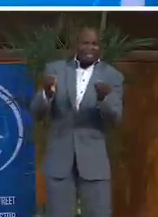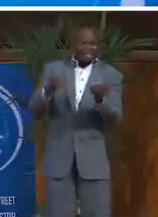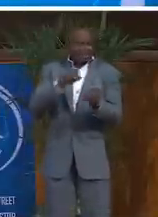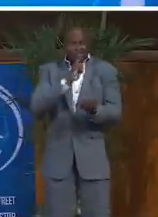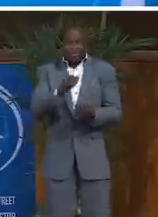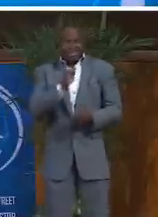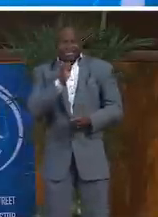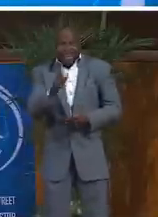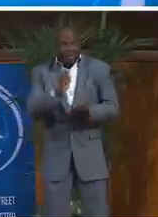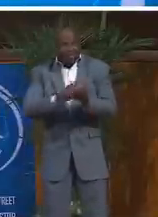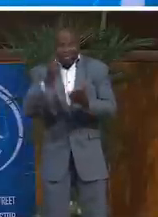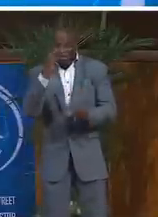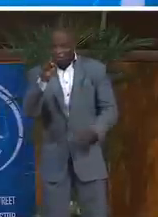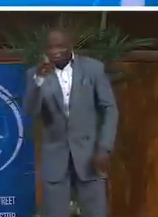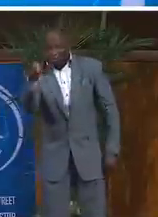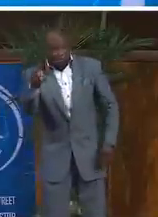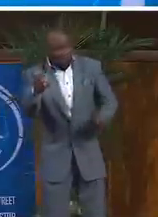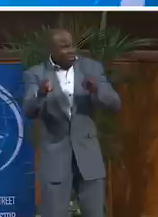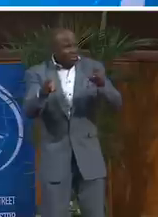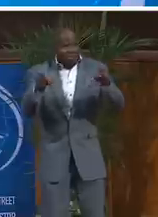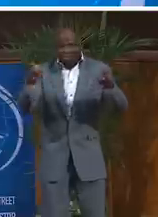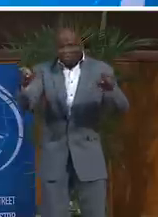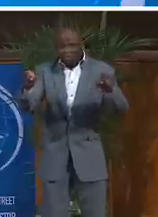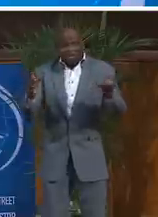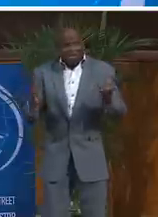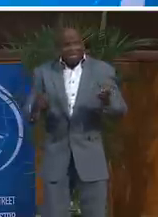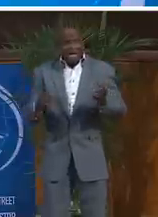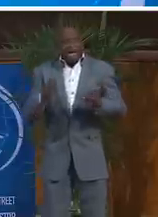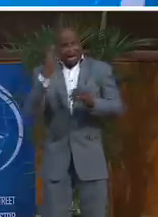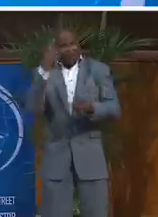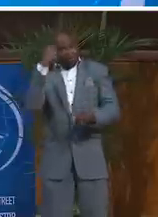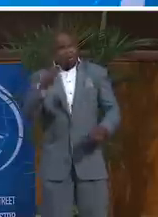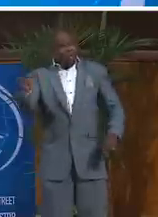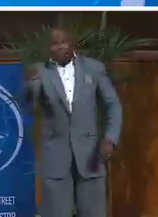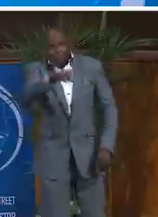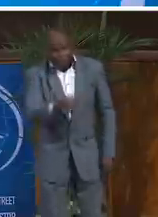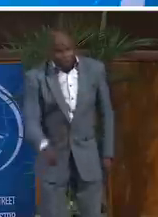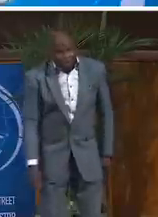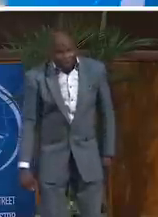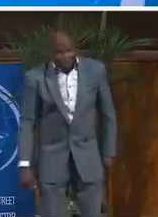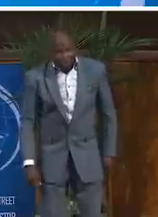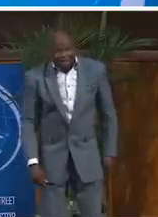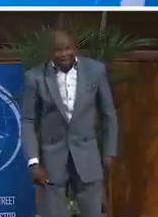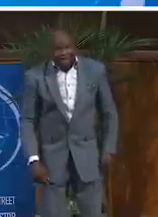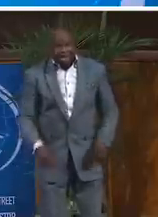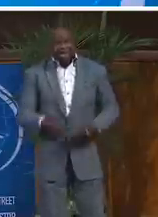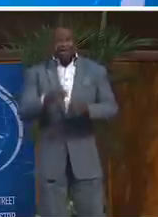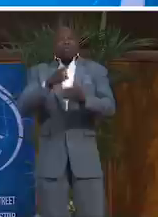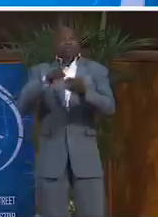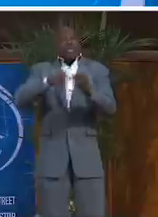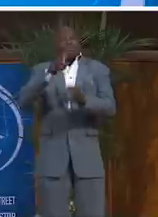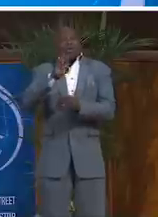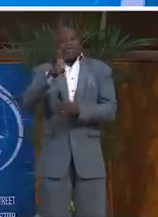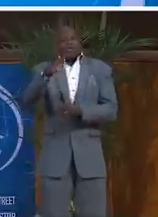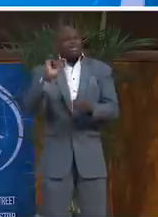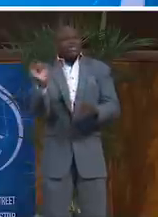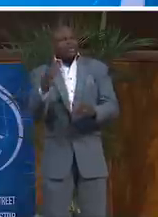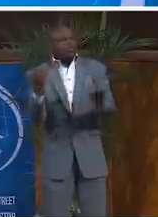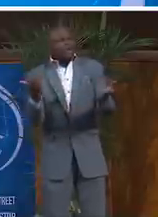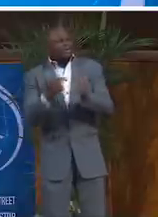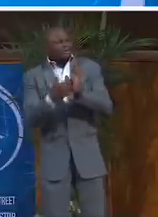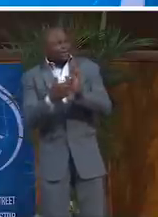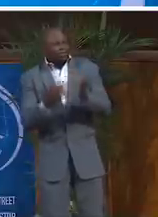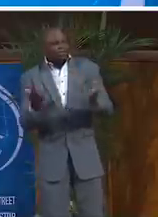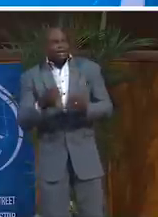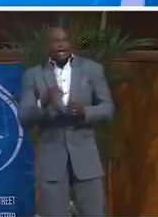really wasn't written for you and wasn't written to you. You know what reading Revelation is like? Revelation